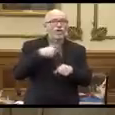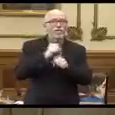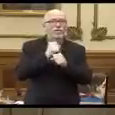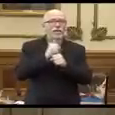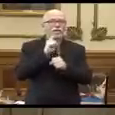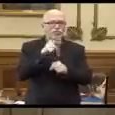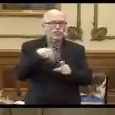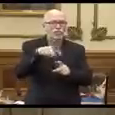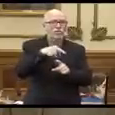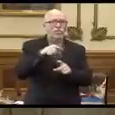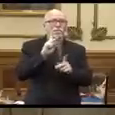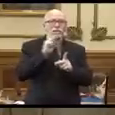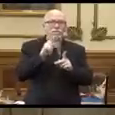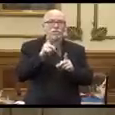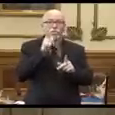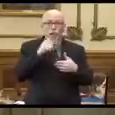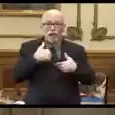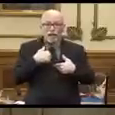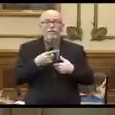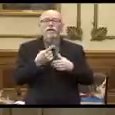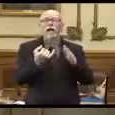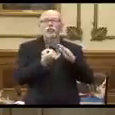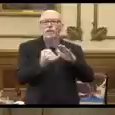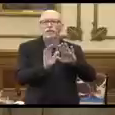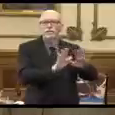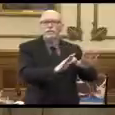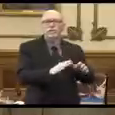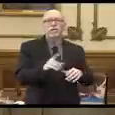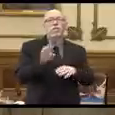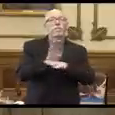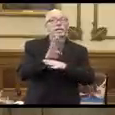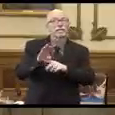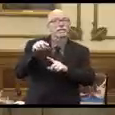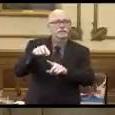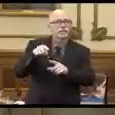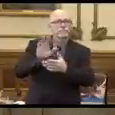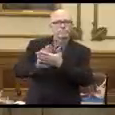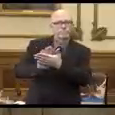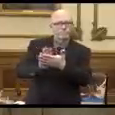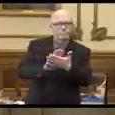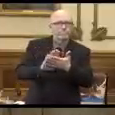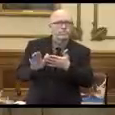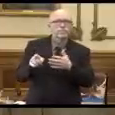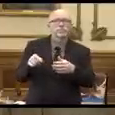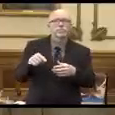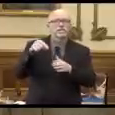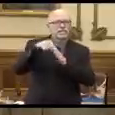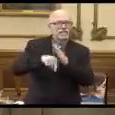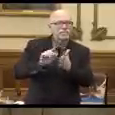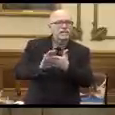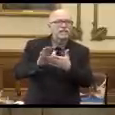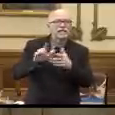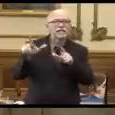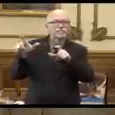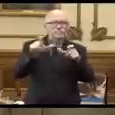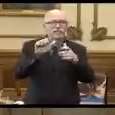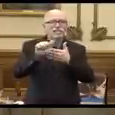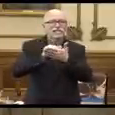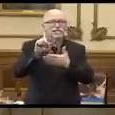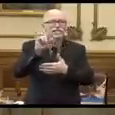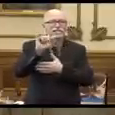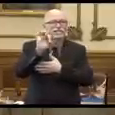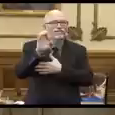those individuals are isolated, that the particular business gets all the cleaning that needs to be done, the deep cleaning and disinfection, and